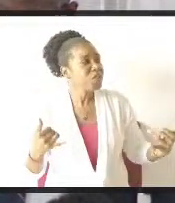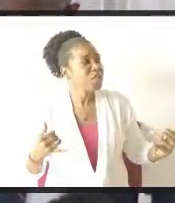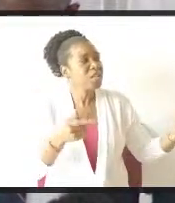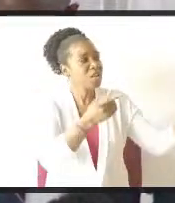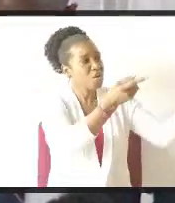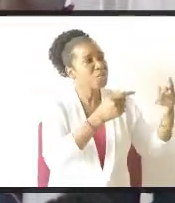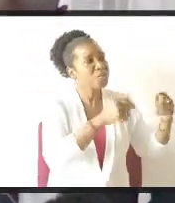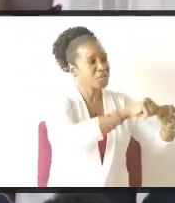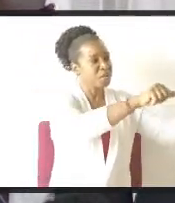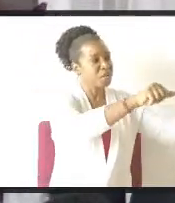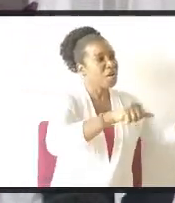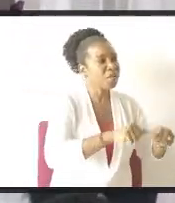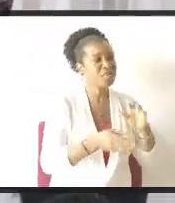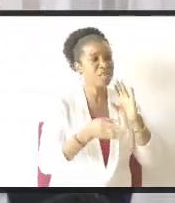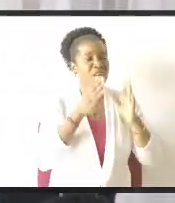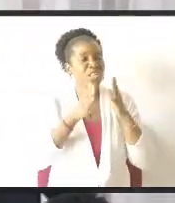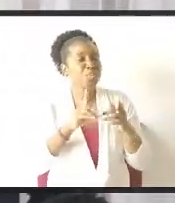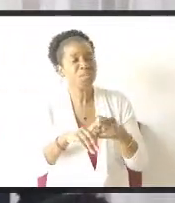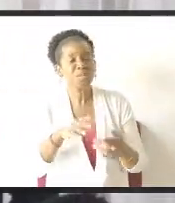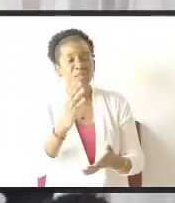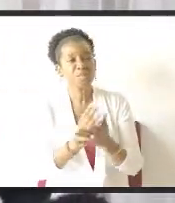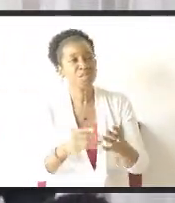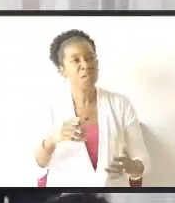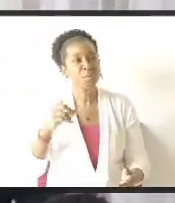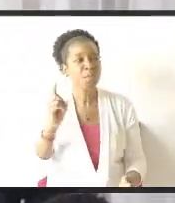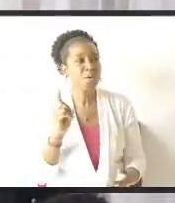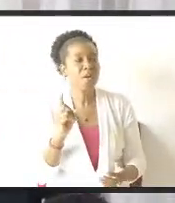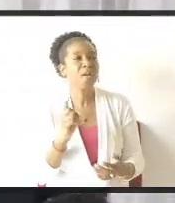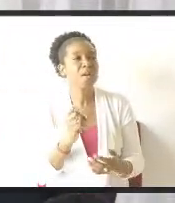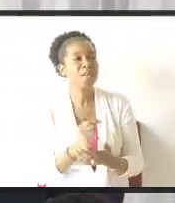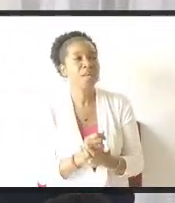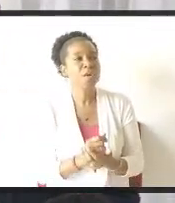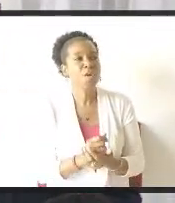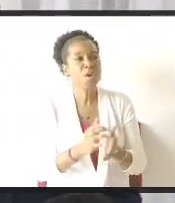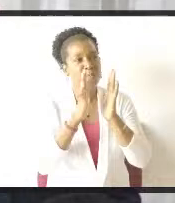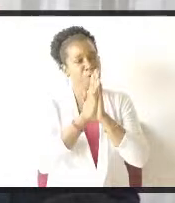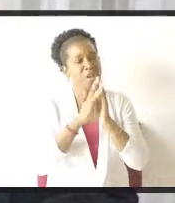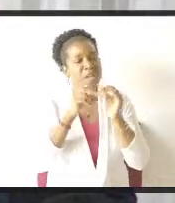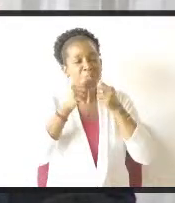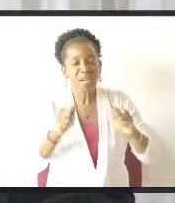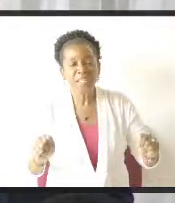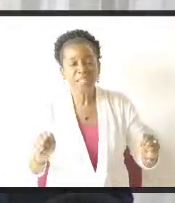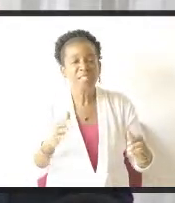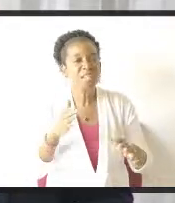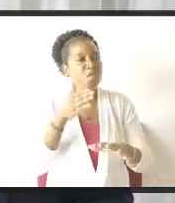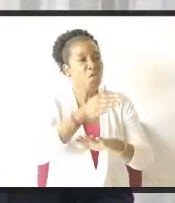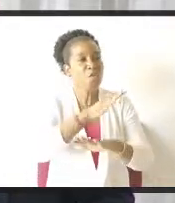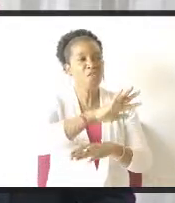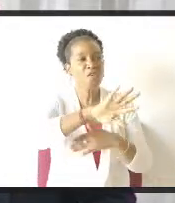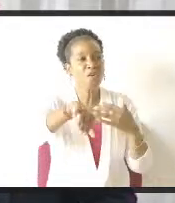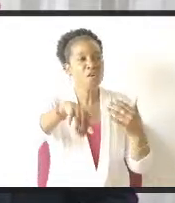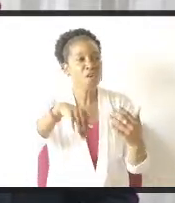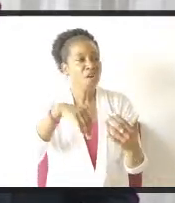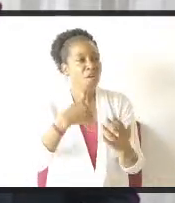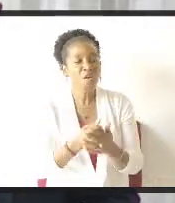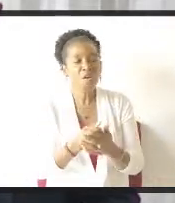today, every family represented, and I pray a blessing over everyone and pray that God will guide and keep